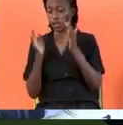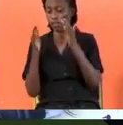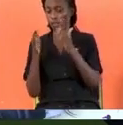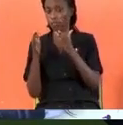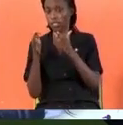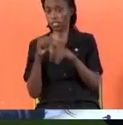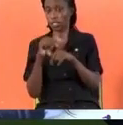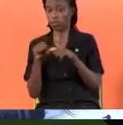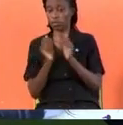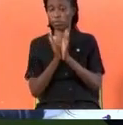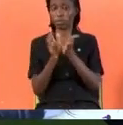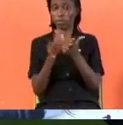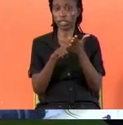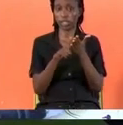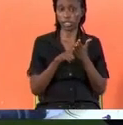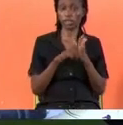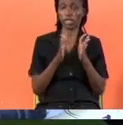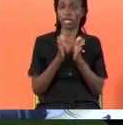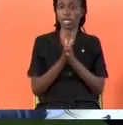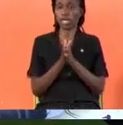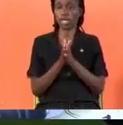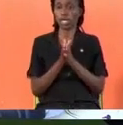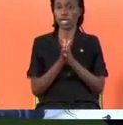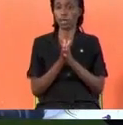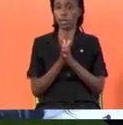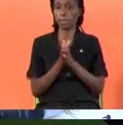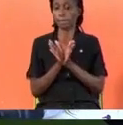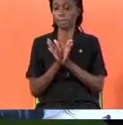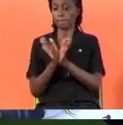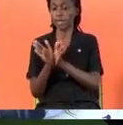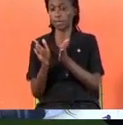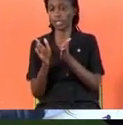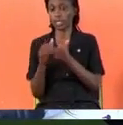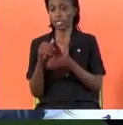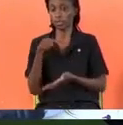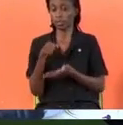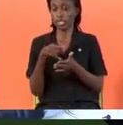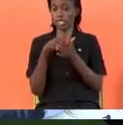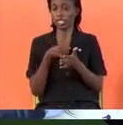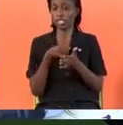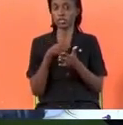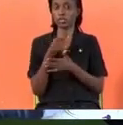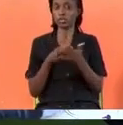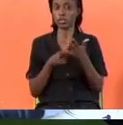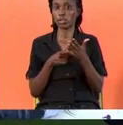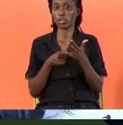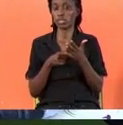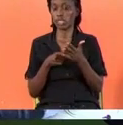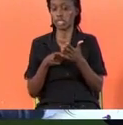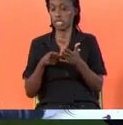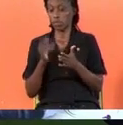of public debt and public budget. This includes strategic